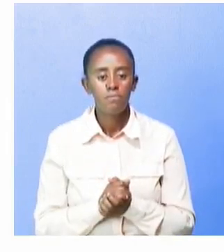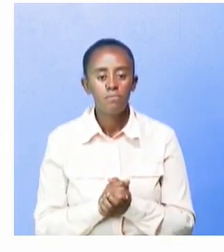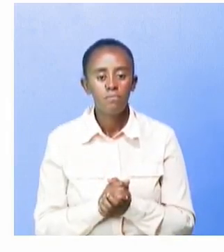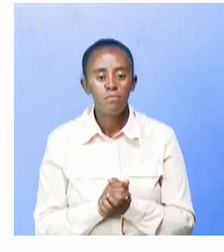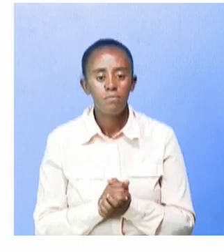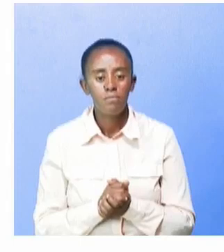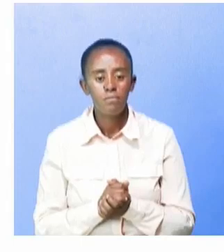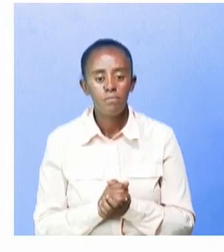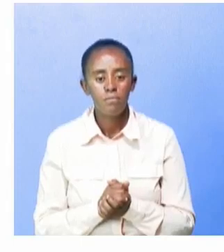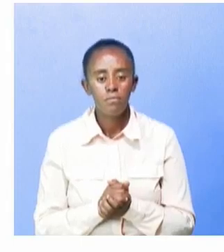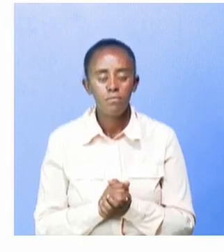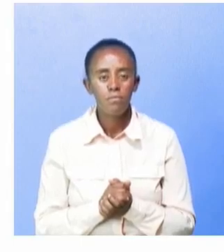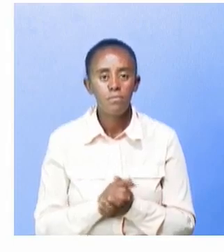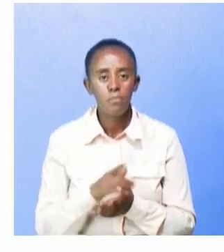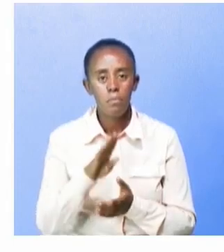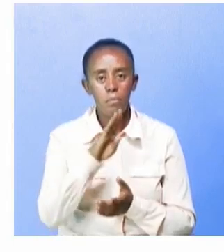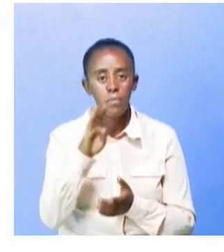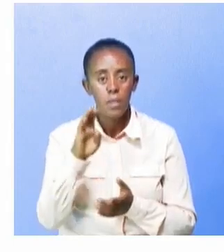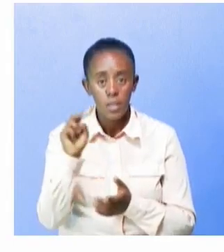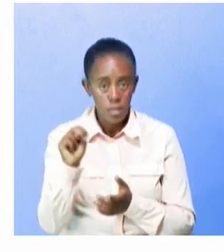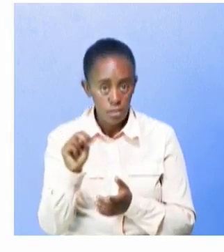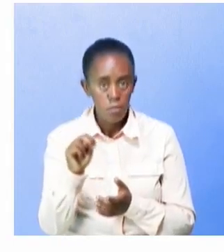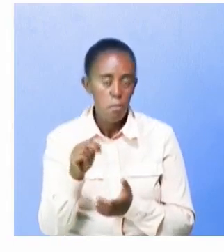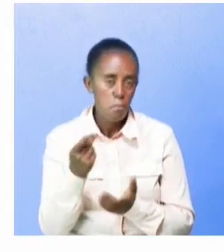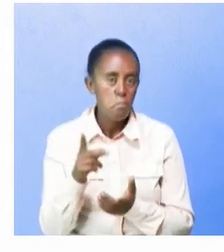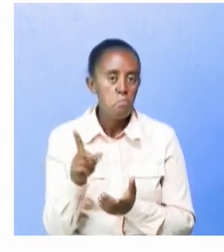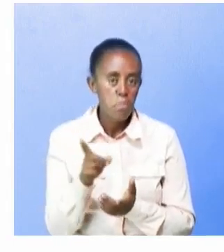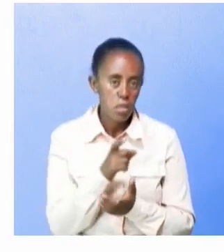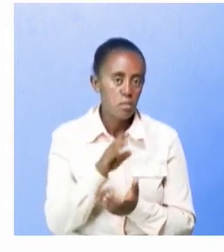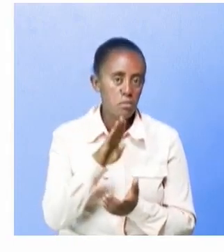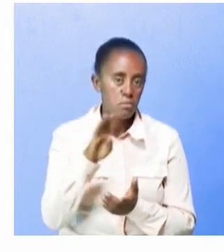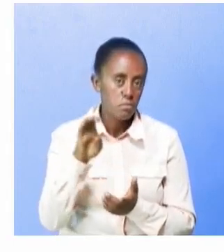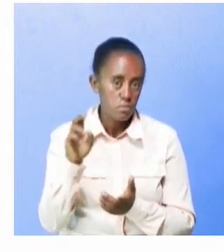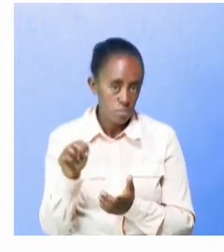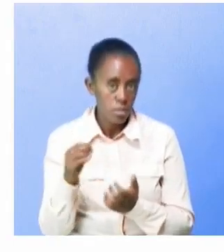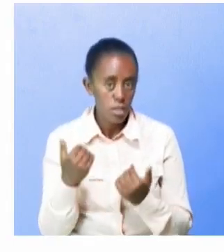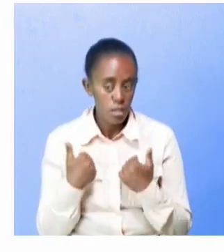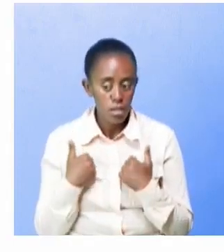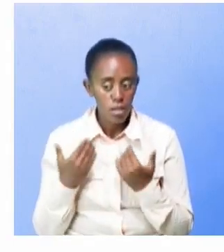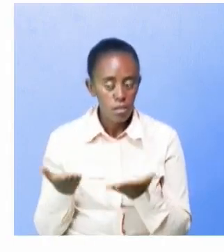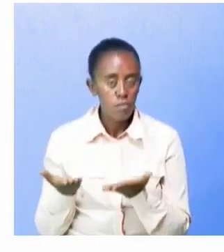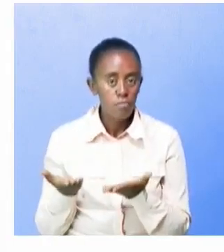been, if she had been here,